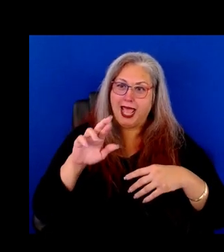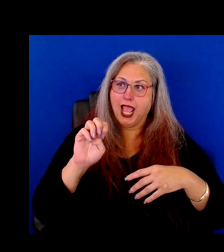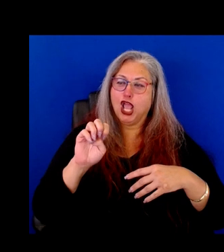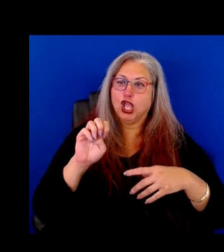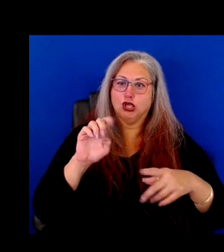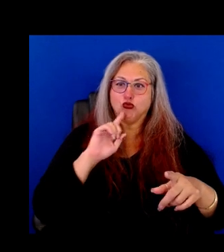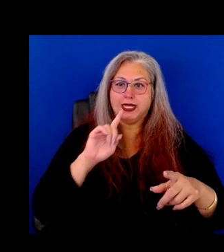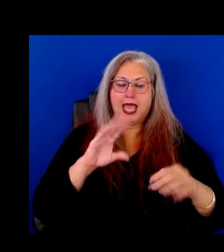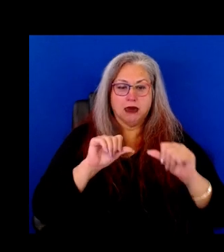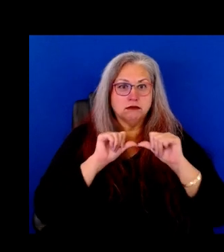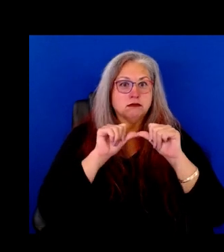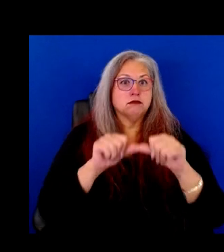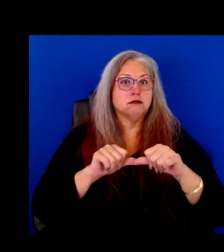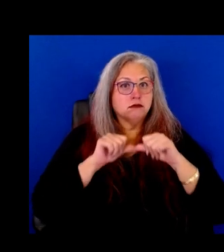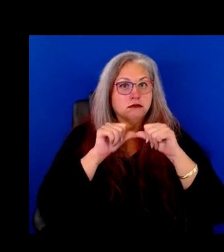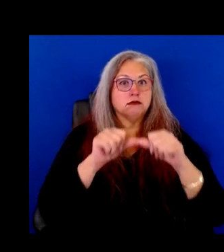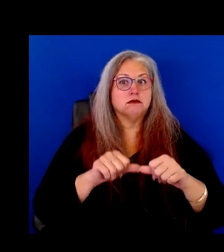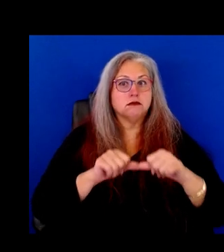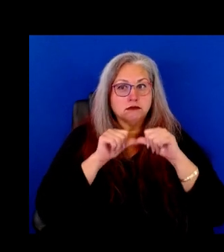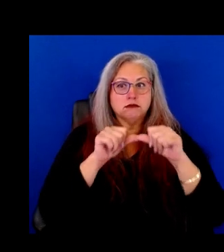nightmare went on, kept going on.